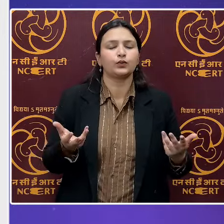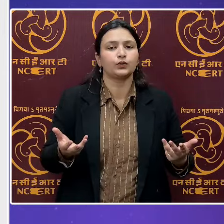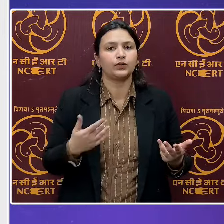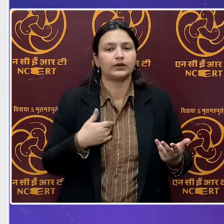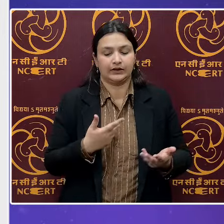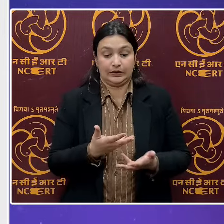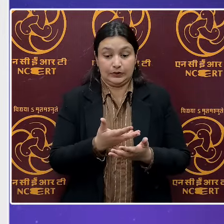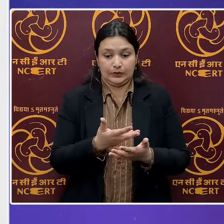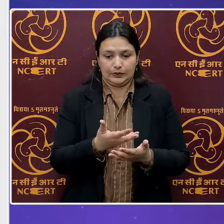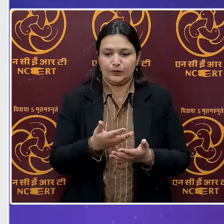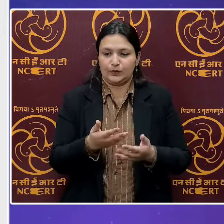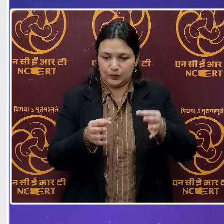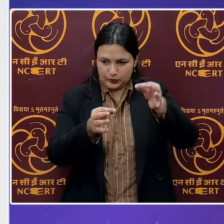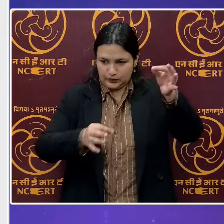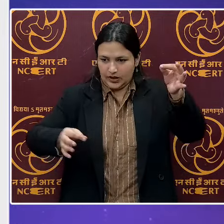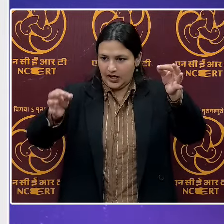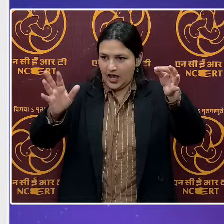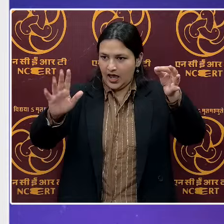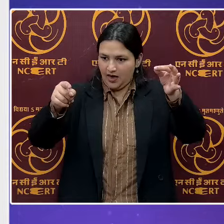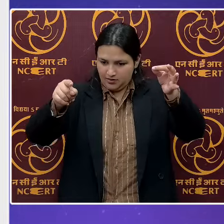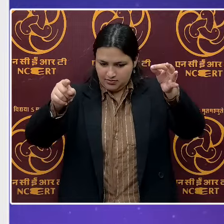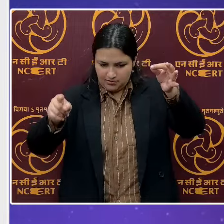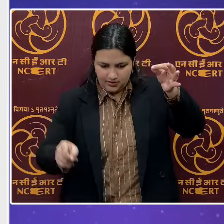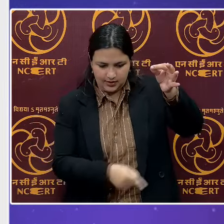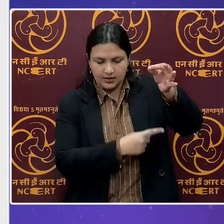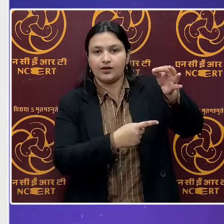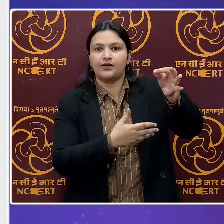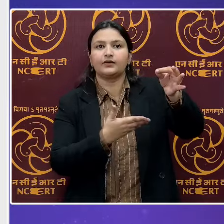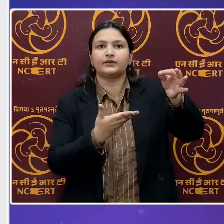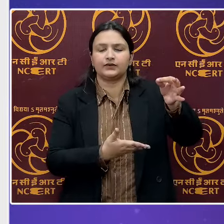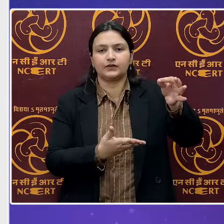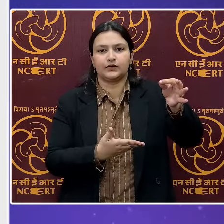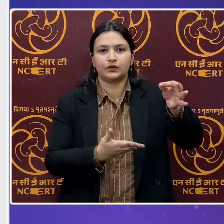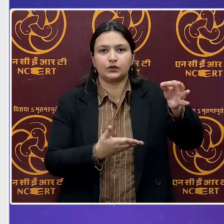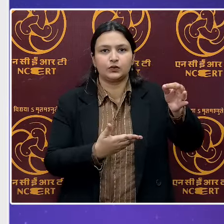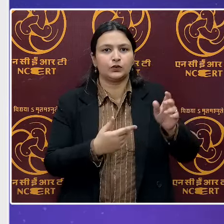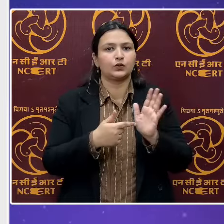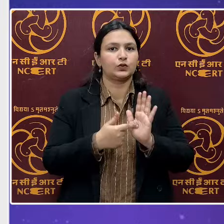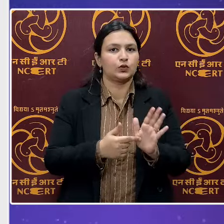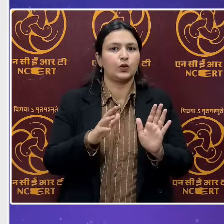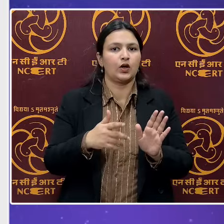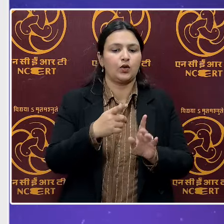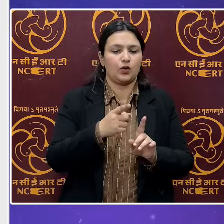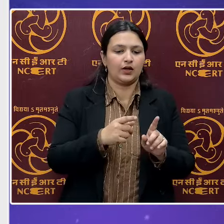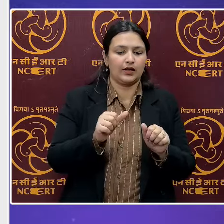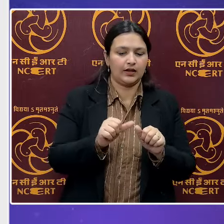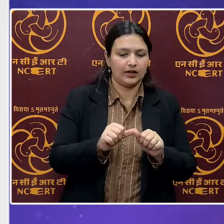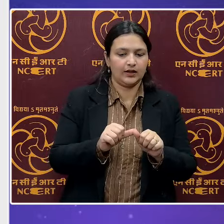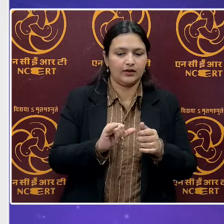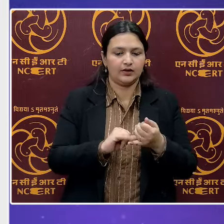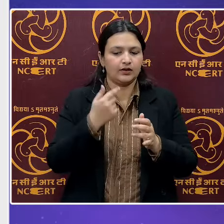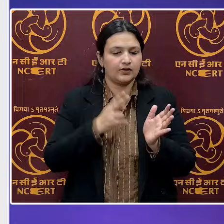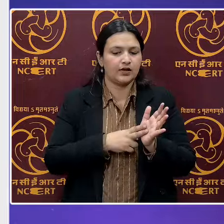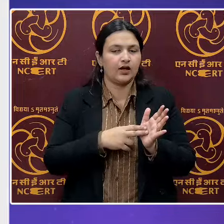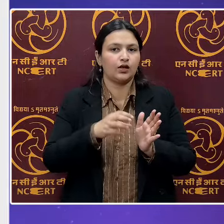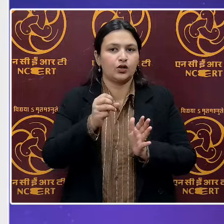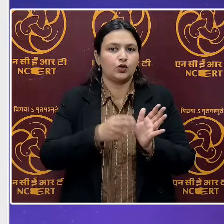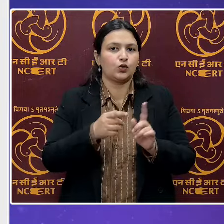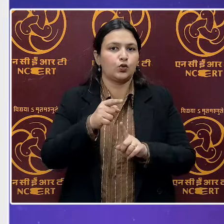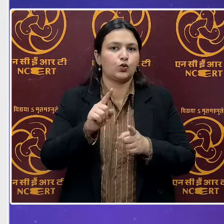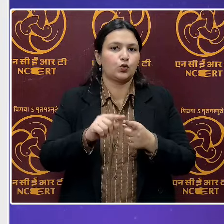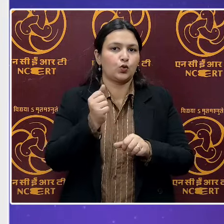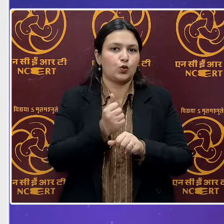position. The position y is given by y is equal to a sin omega t, suppose. It could be a cos omega t also, but I have taken